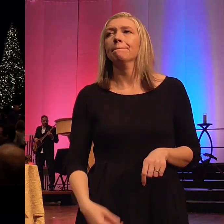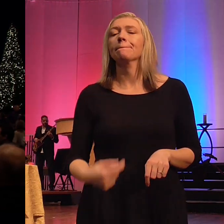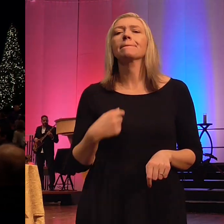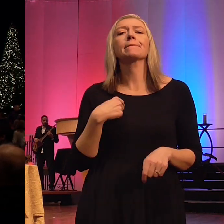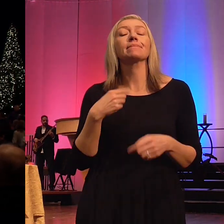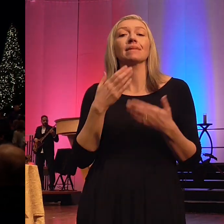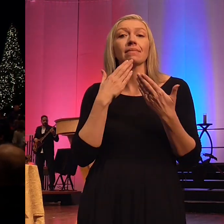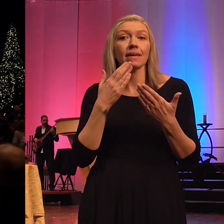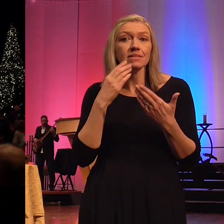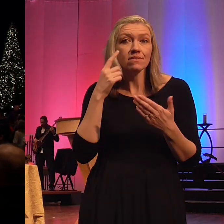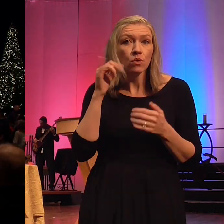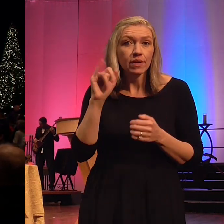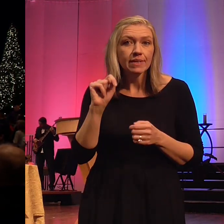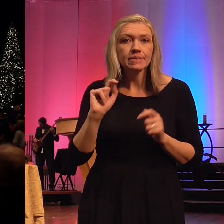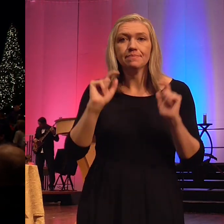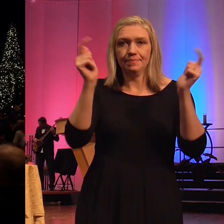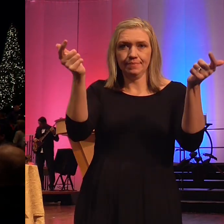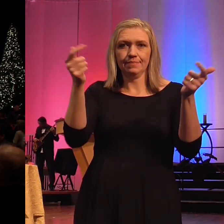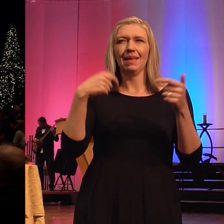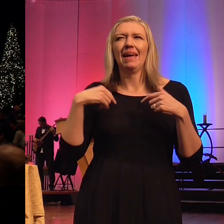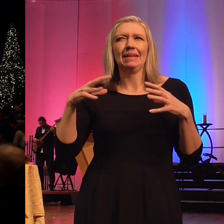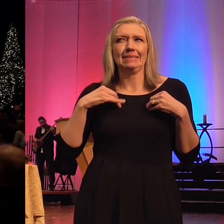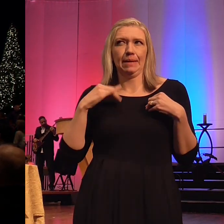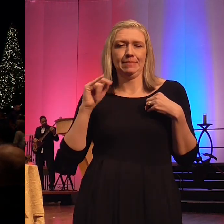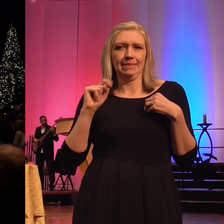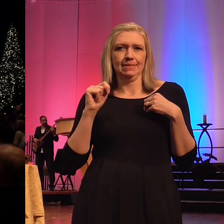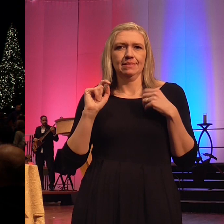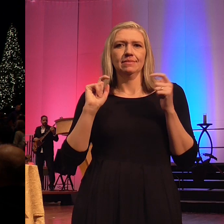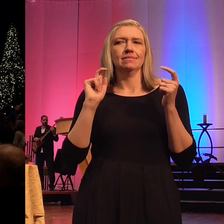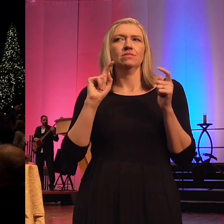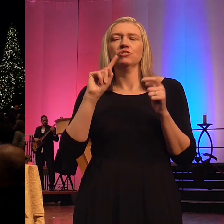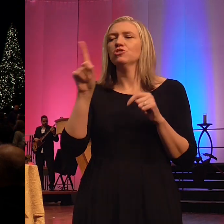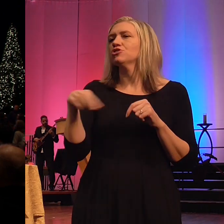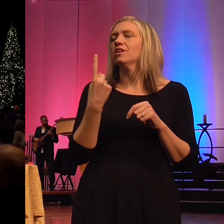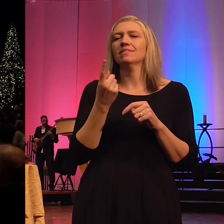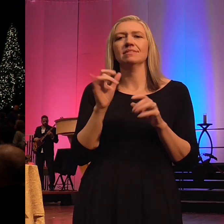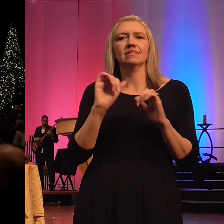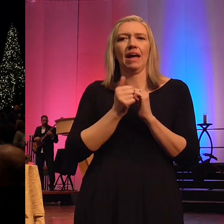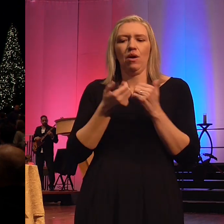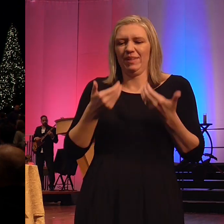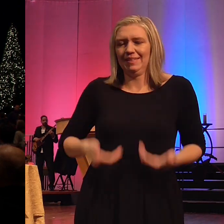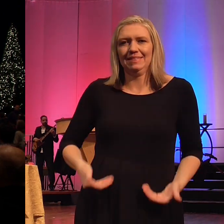I give thanks for it, and I accept it. Just the way that it